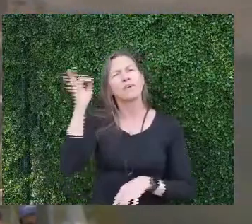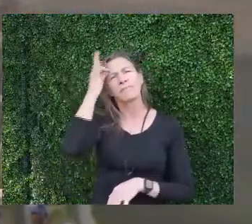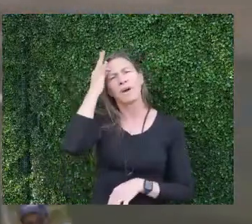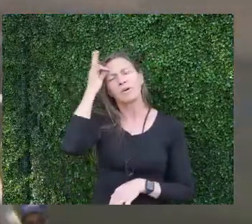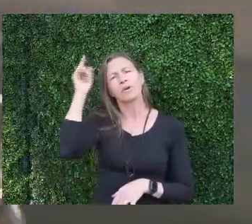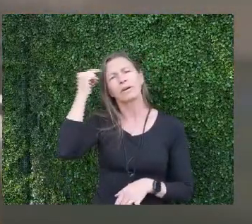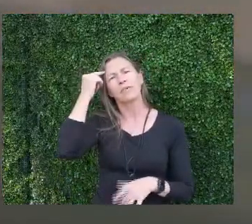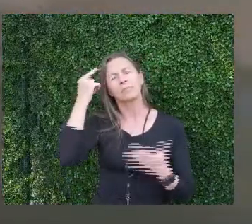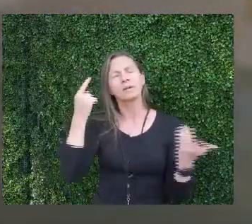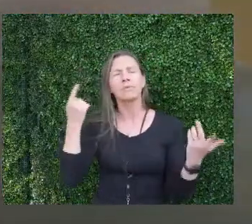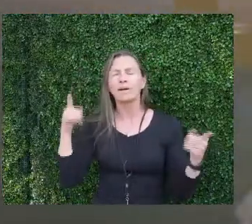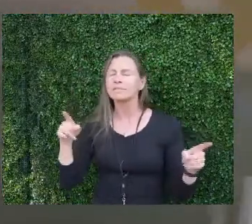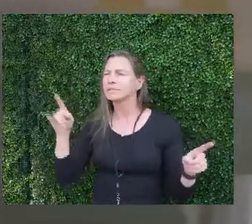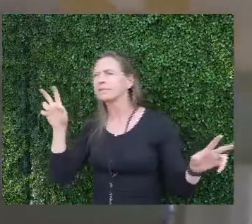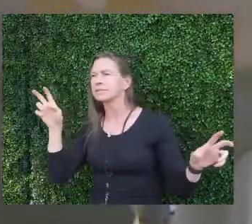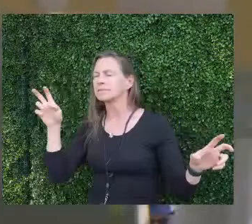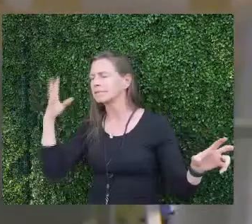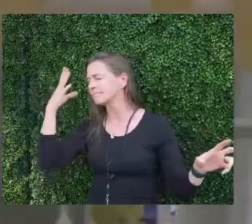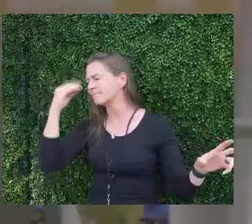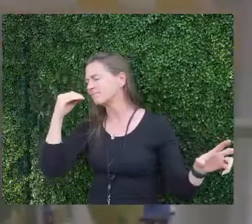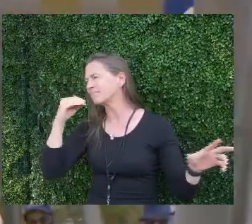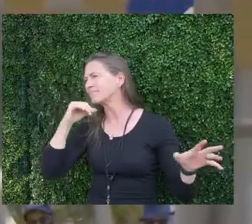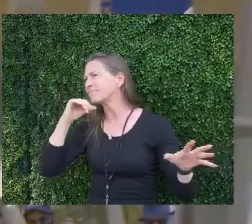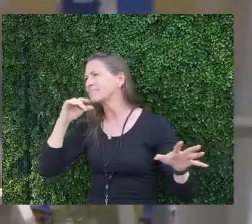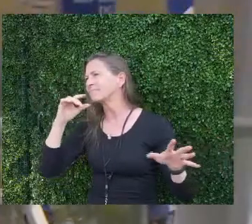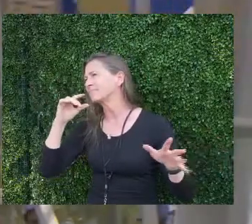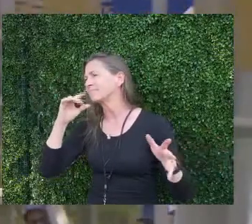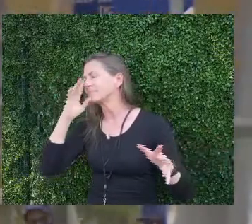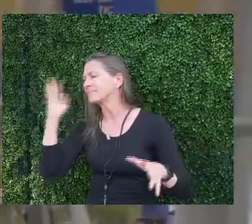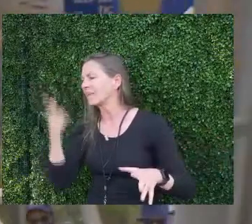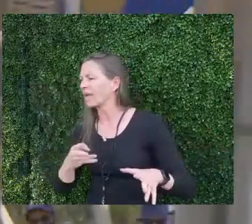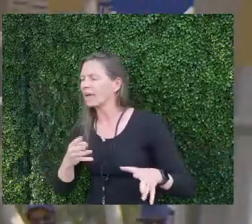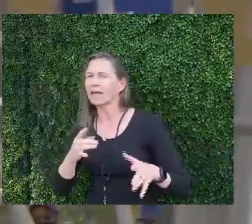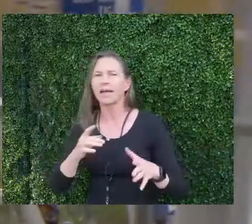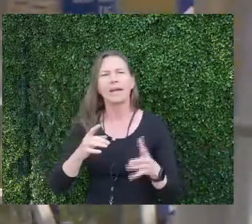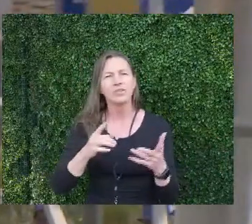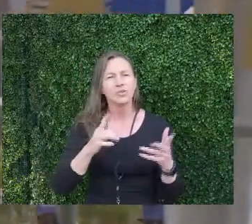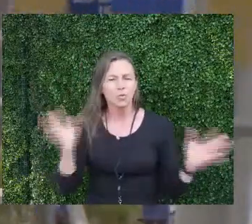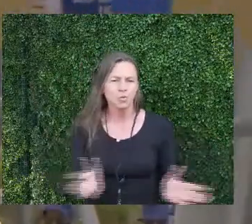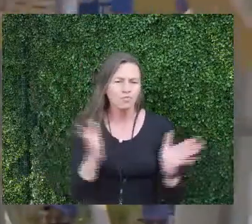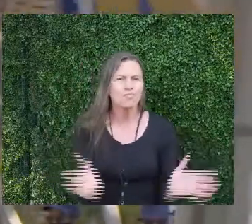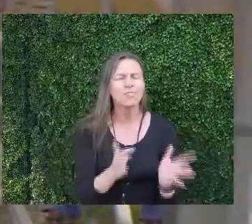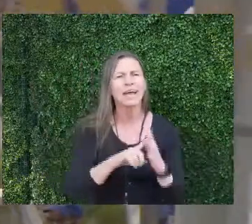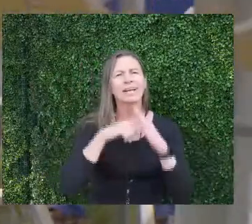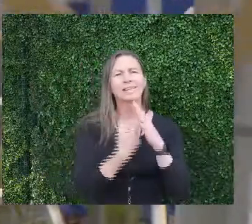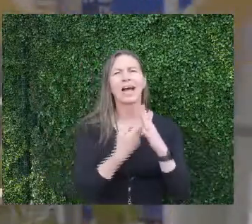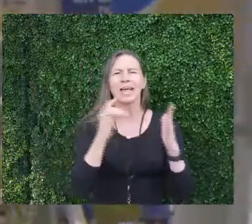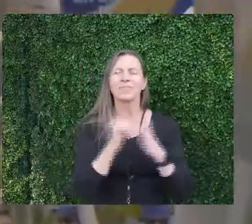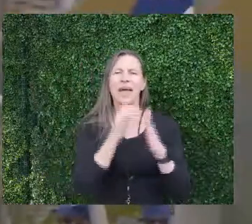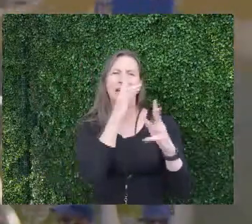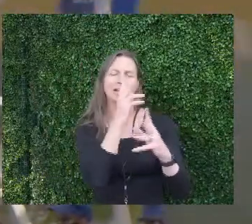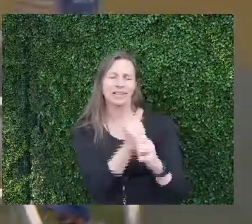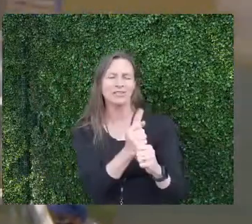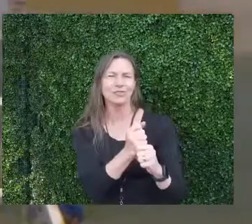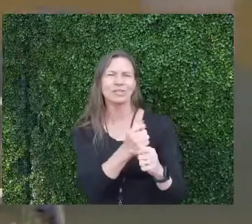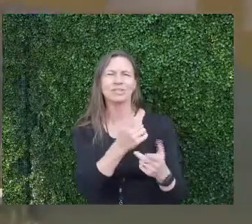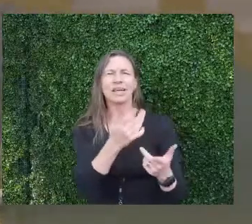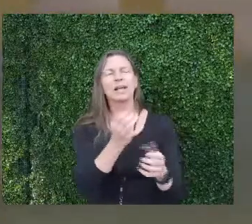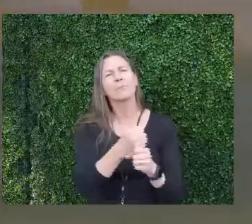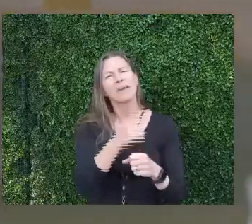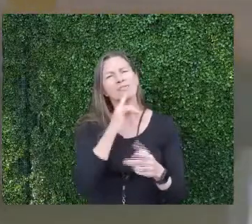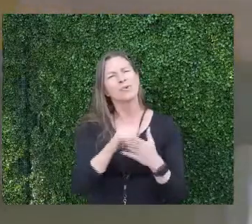was asleep at the switch, to ignite that interest, to make sure that the federal government did what it